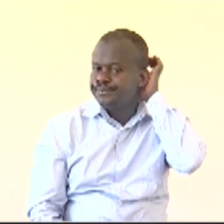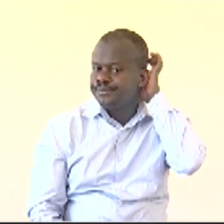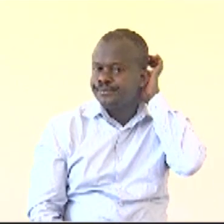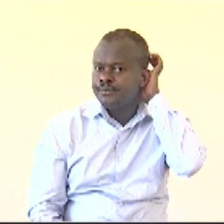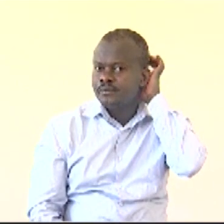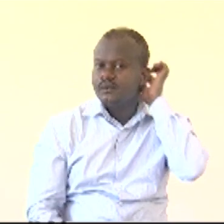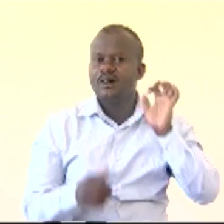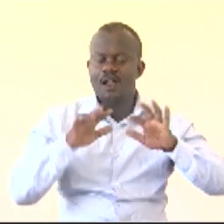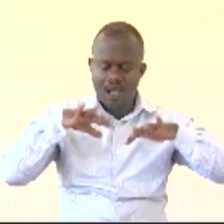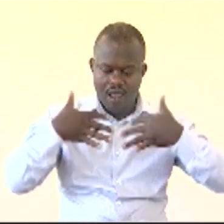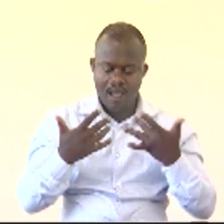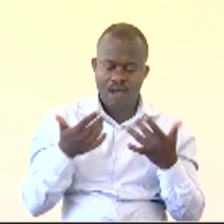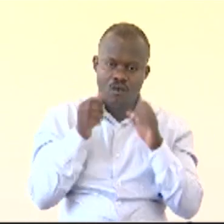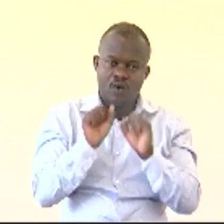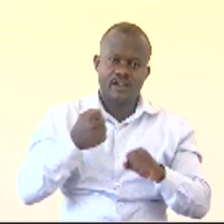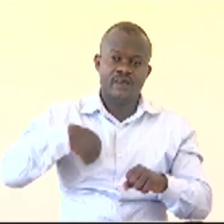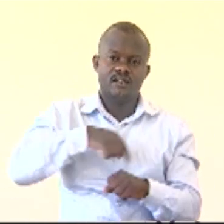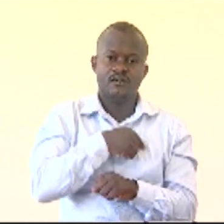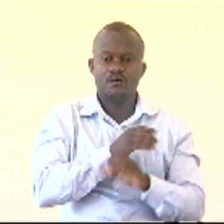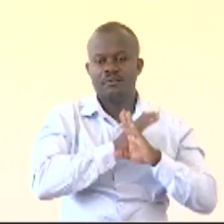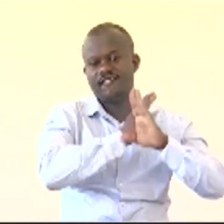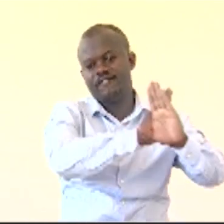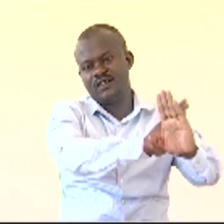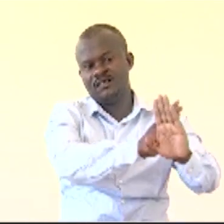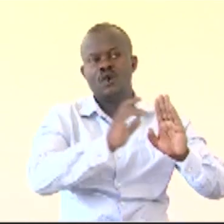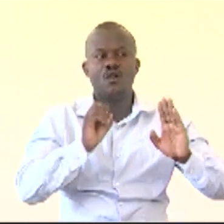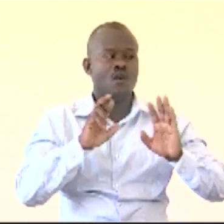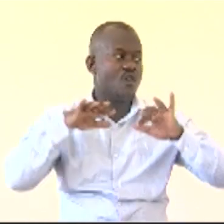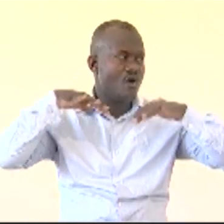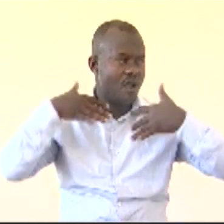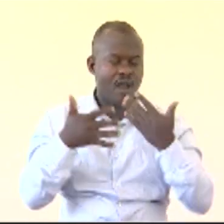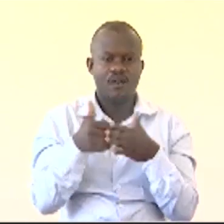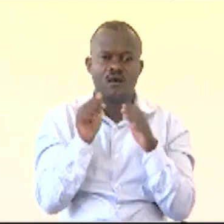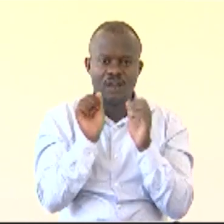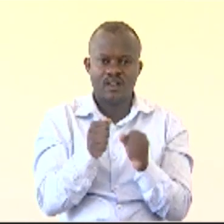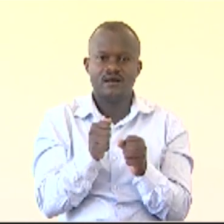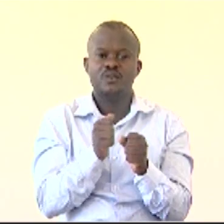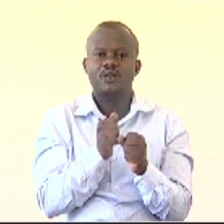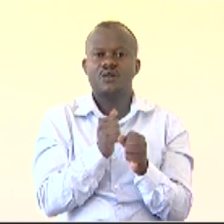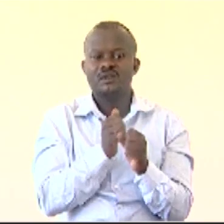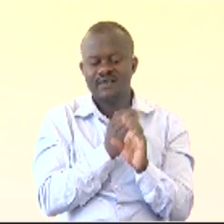How can you prevent or how can you treat tuberculosis?